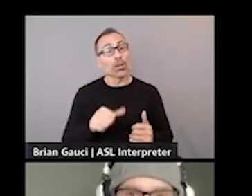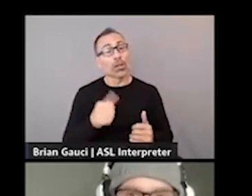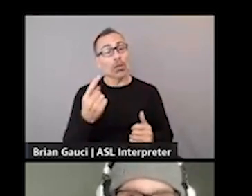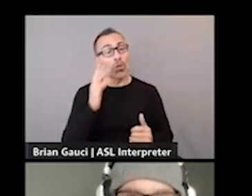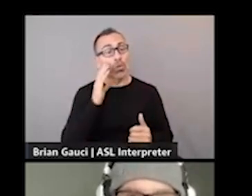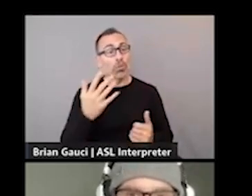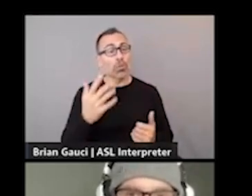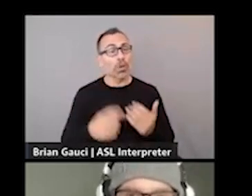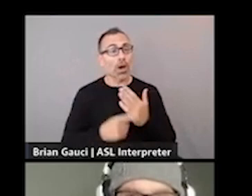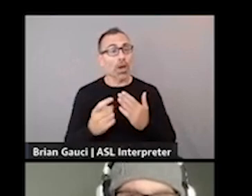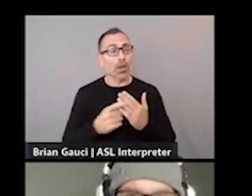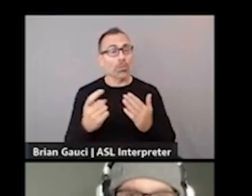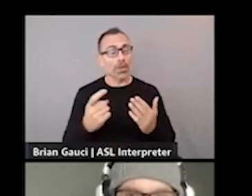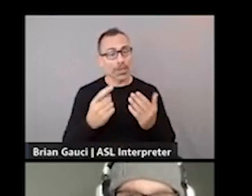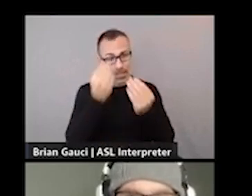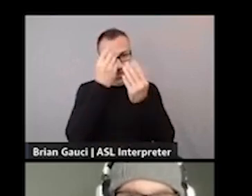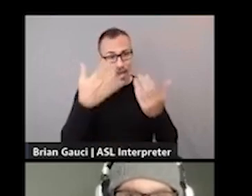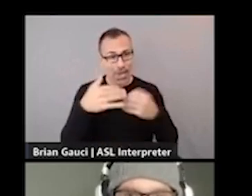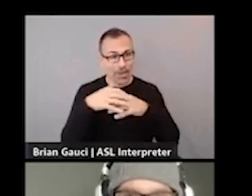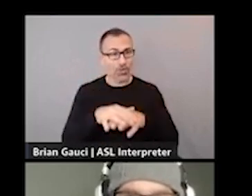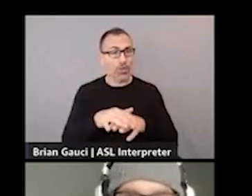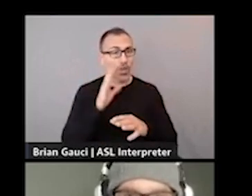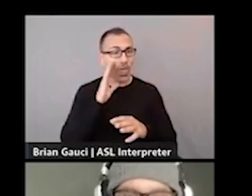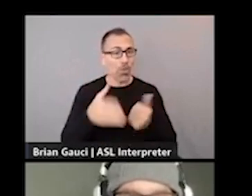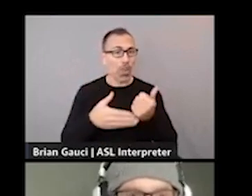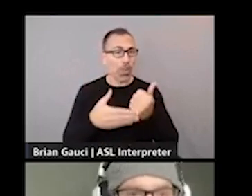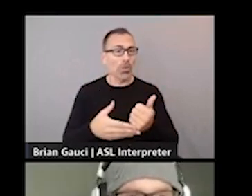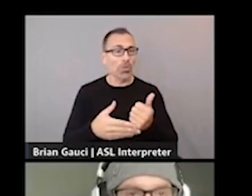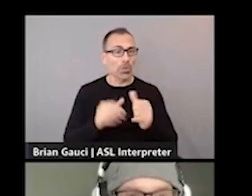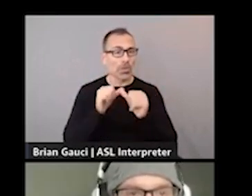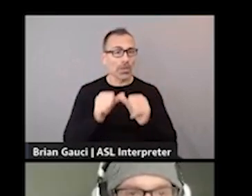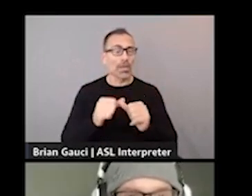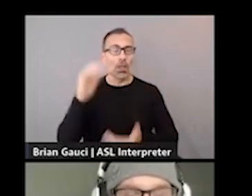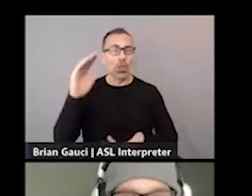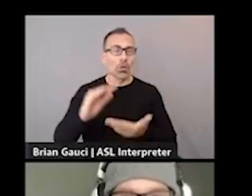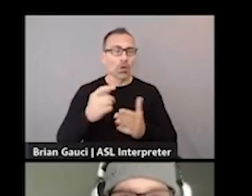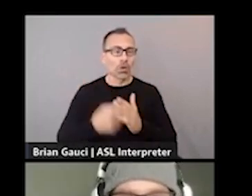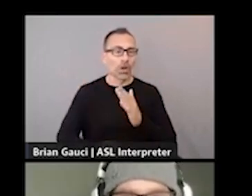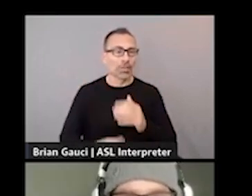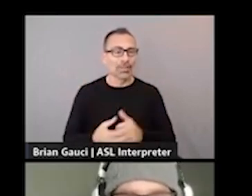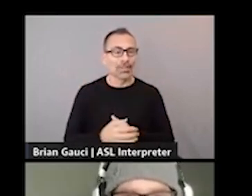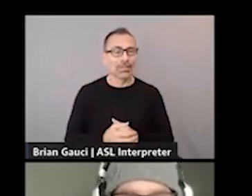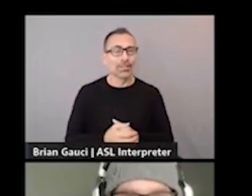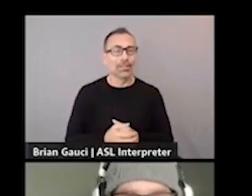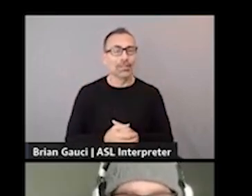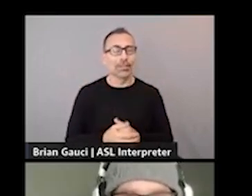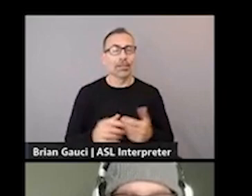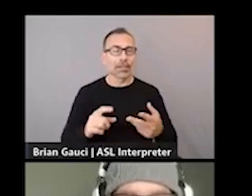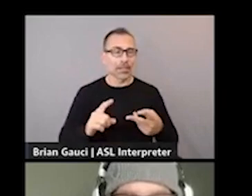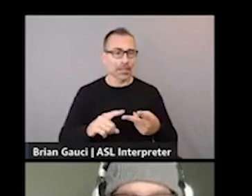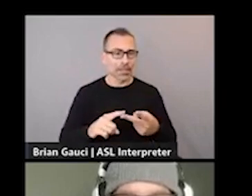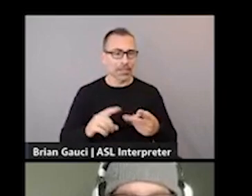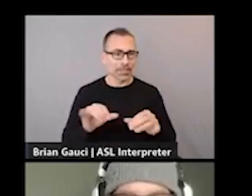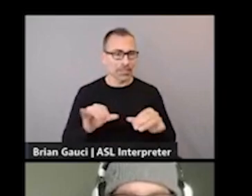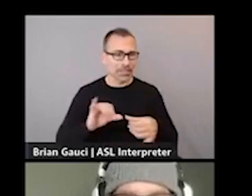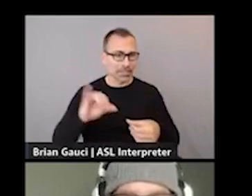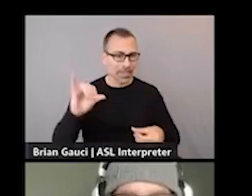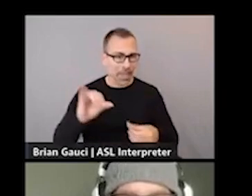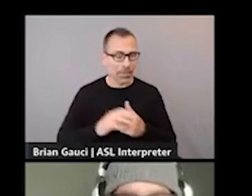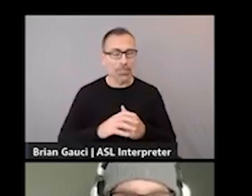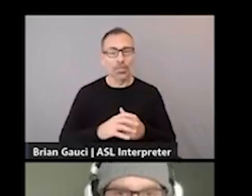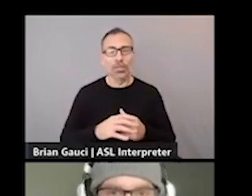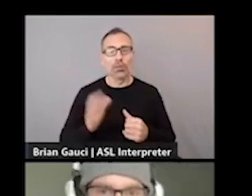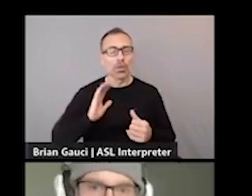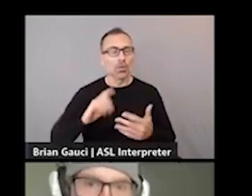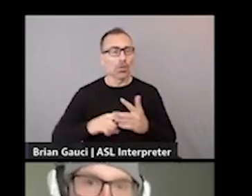to be the other feature that really will help you with maintaining lower costs. Next is scalability, right? We started off with